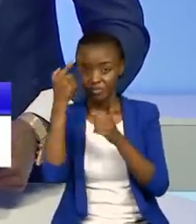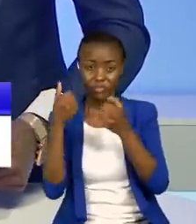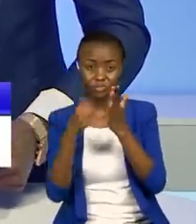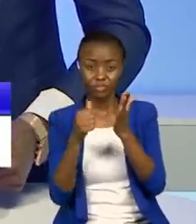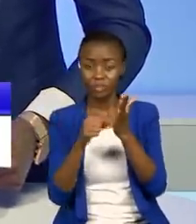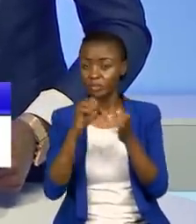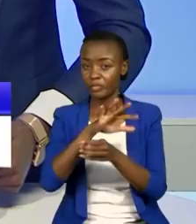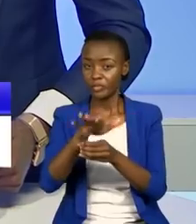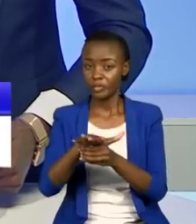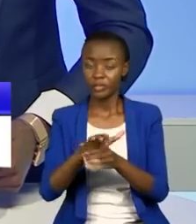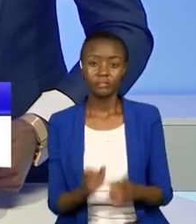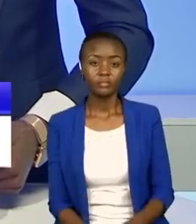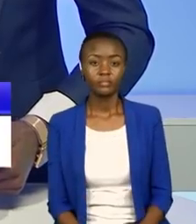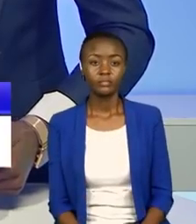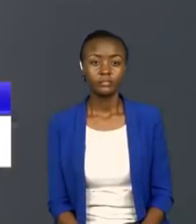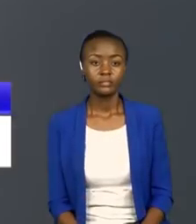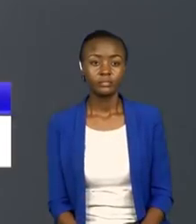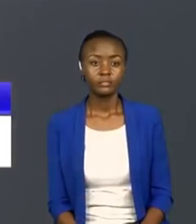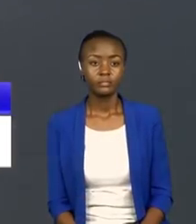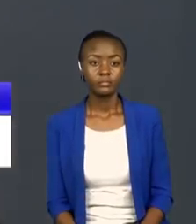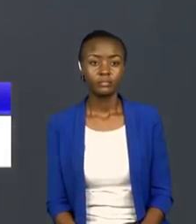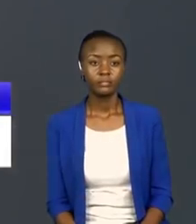COVID-19 on his business. Take a look.